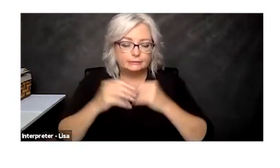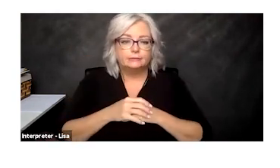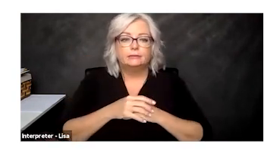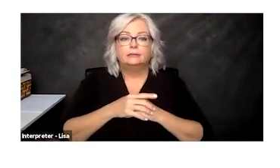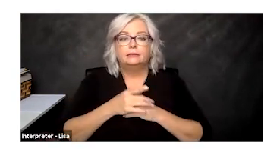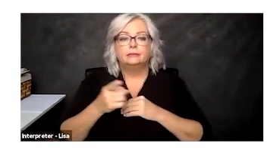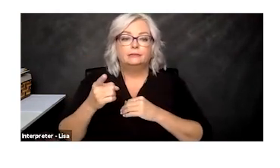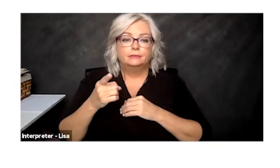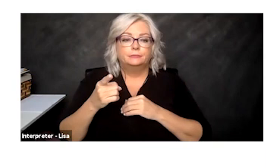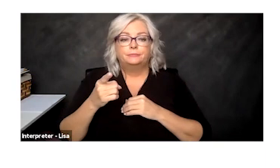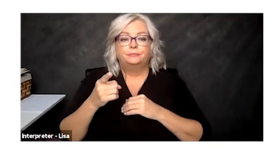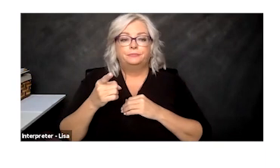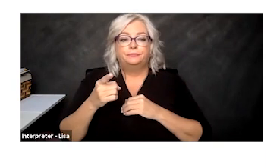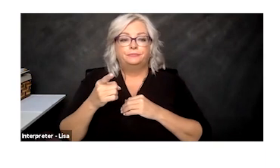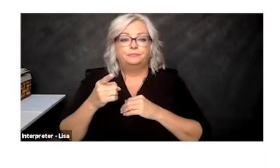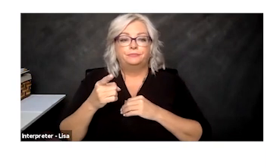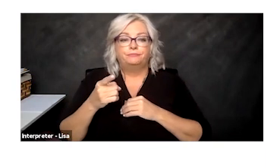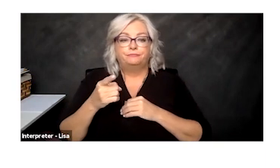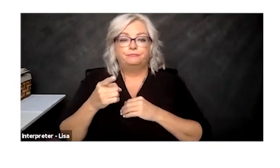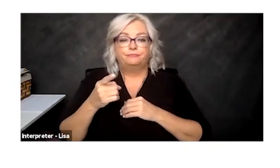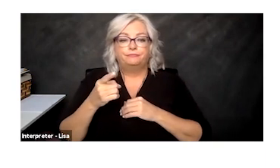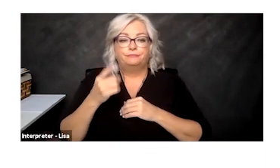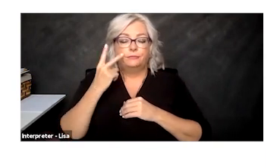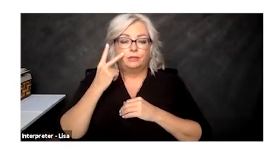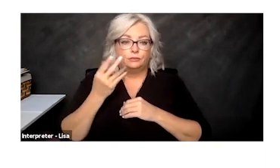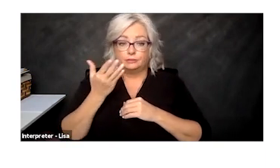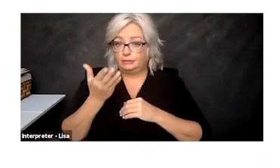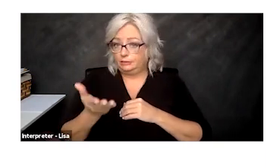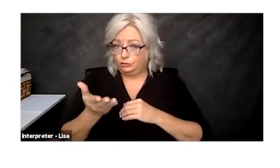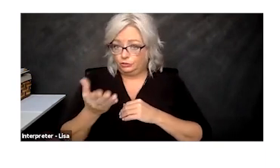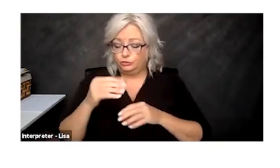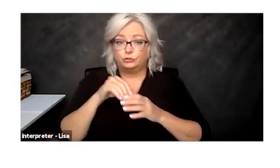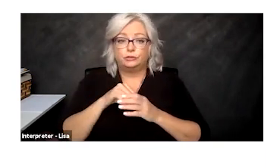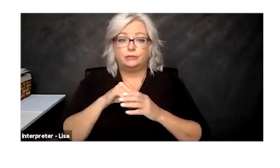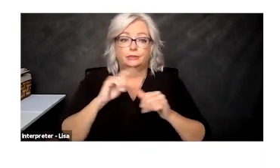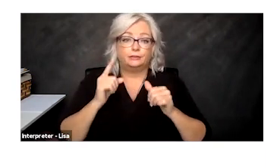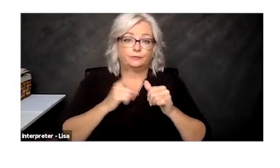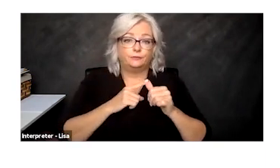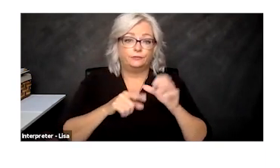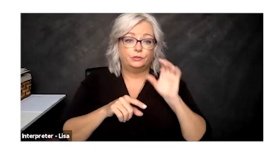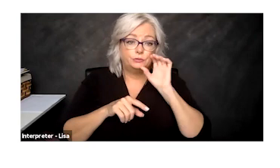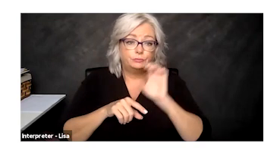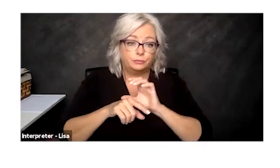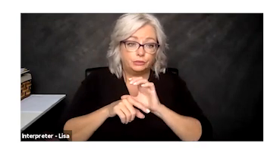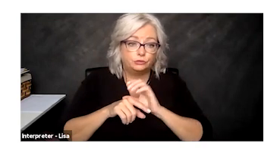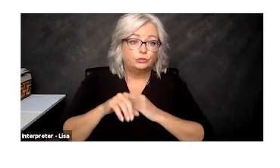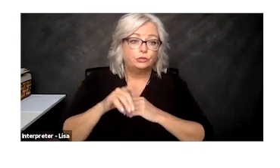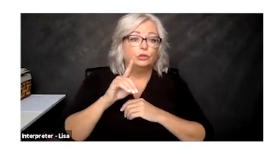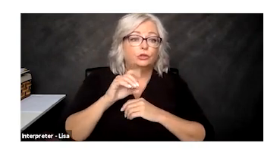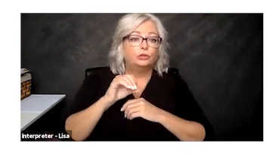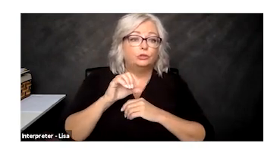see here, one second, we see here in the first one, we see the Dolce & Gabbana slave